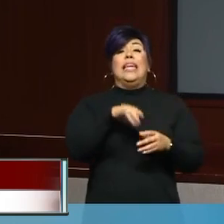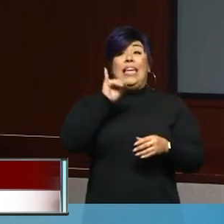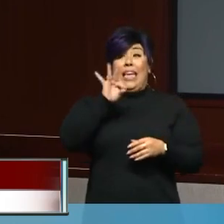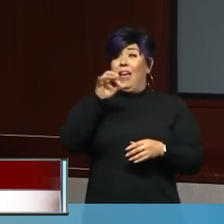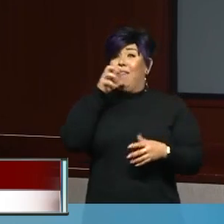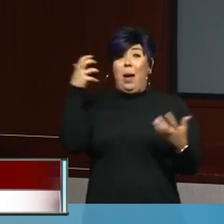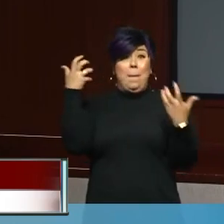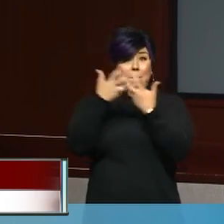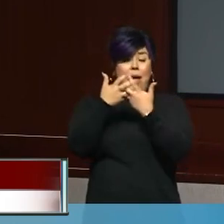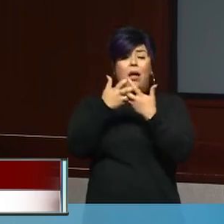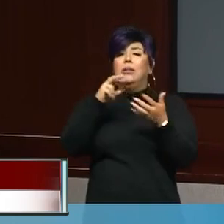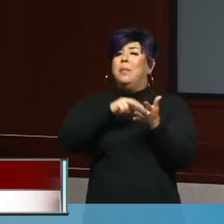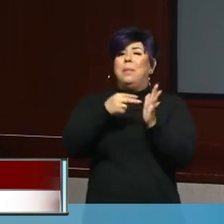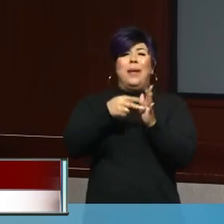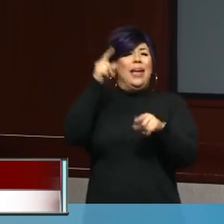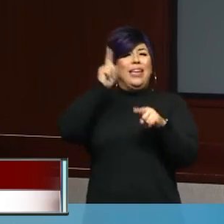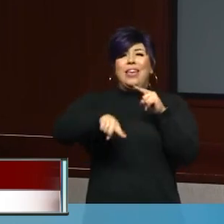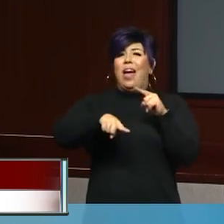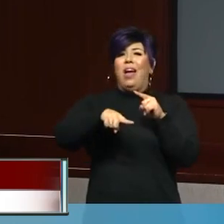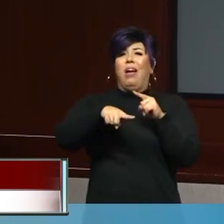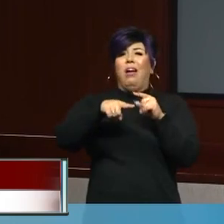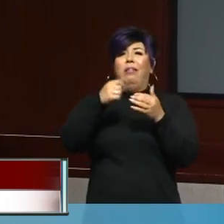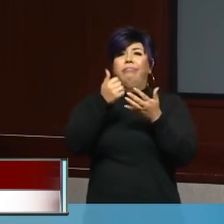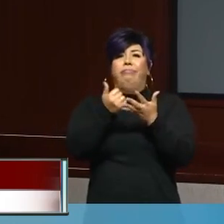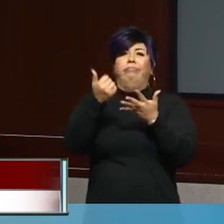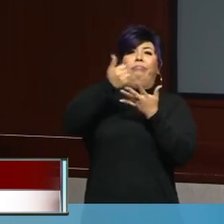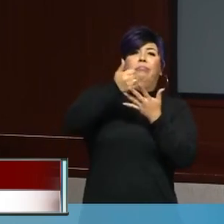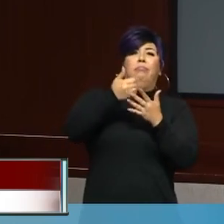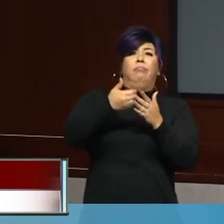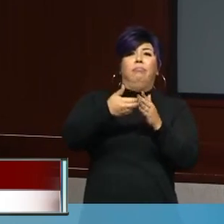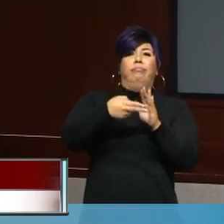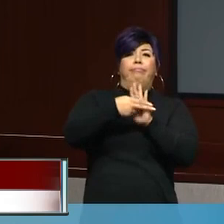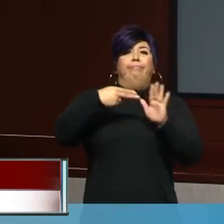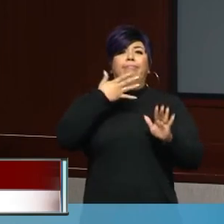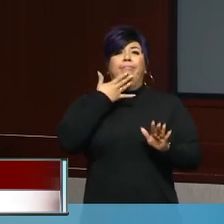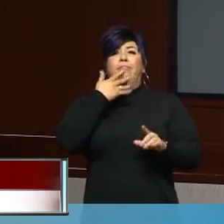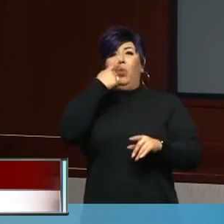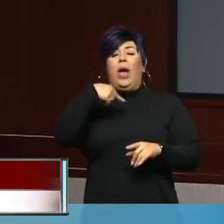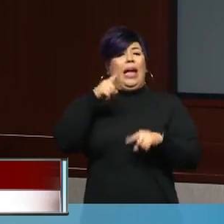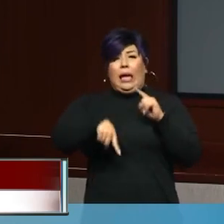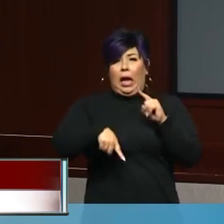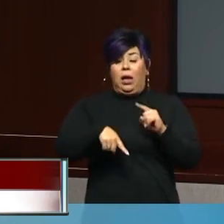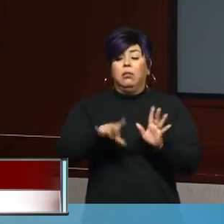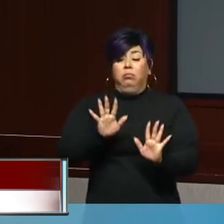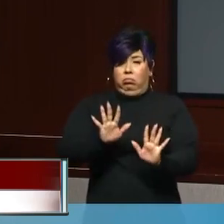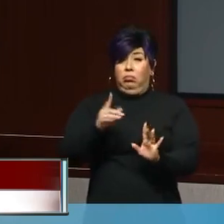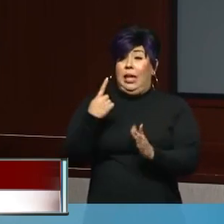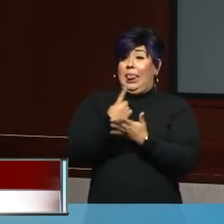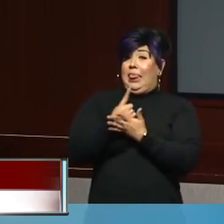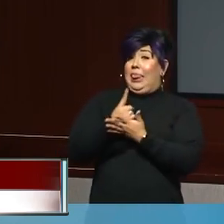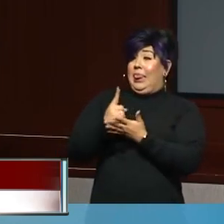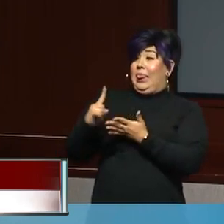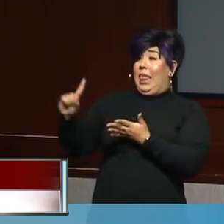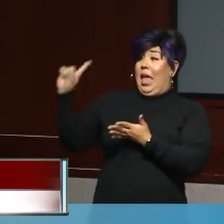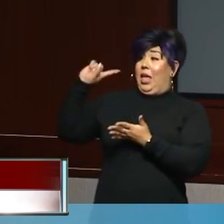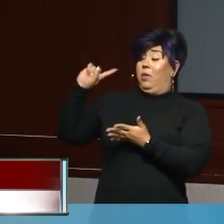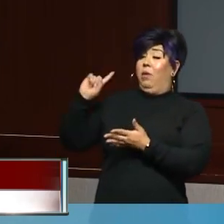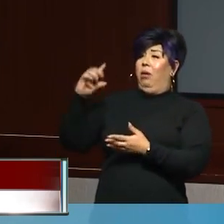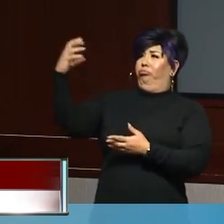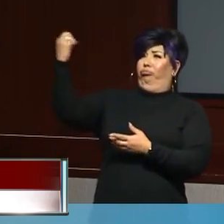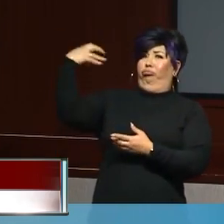threshold, then we would not be able to move to a less restrictive tier. As of last week, we were given our data